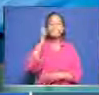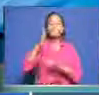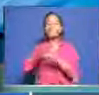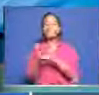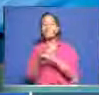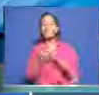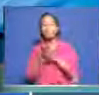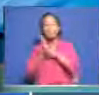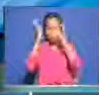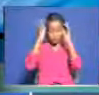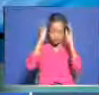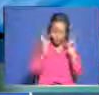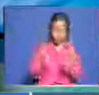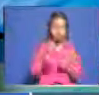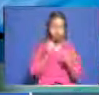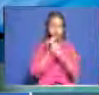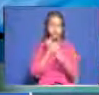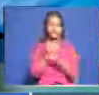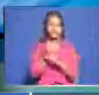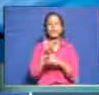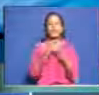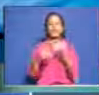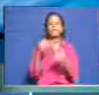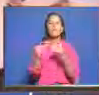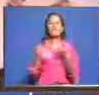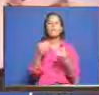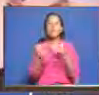the decision-making process.